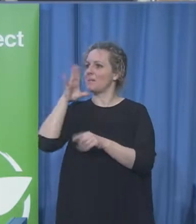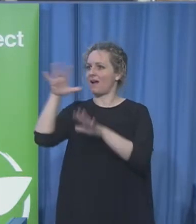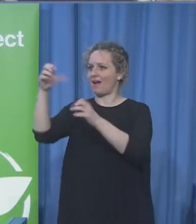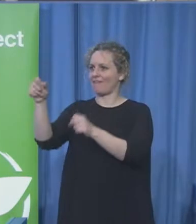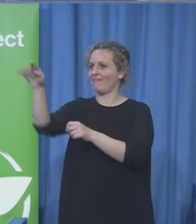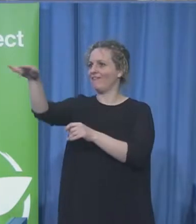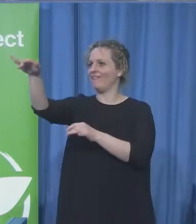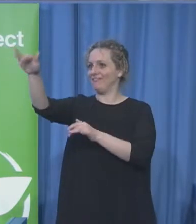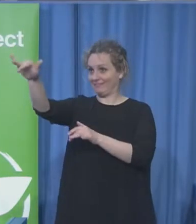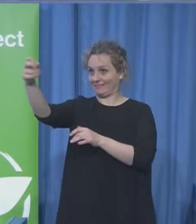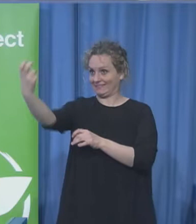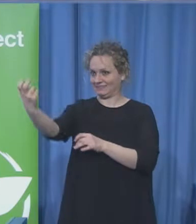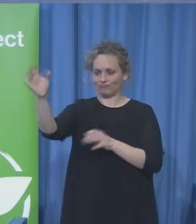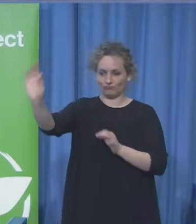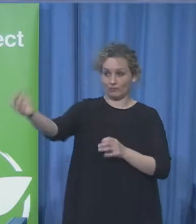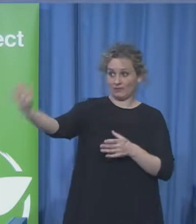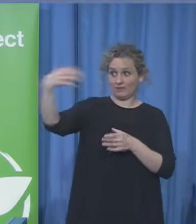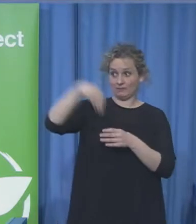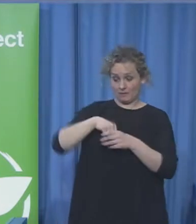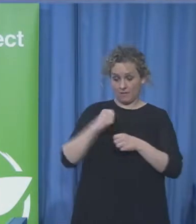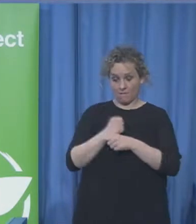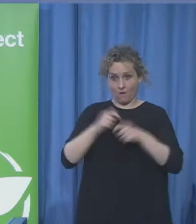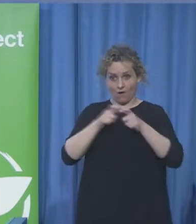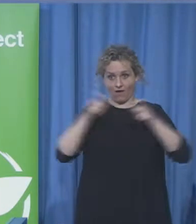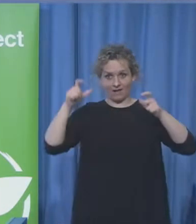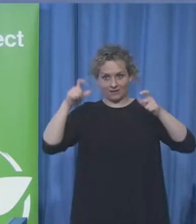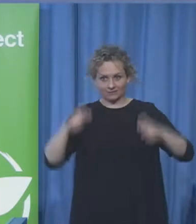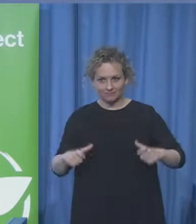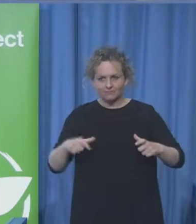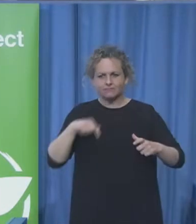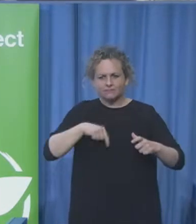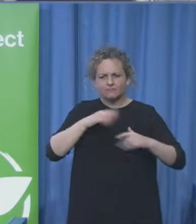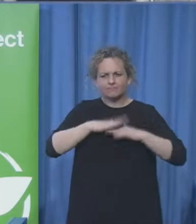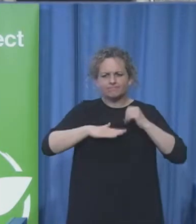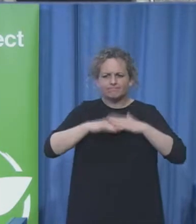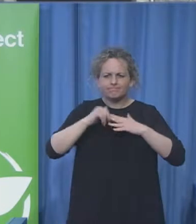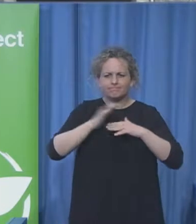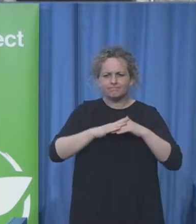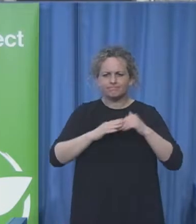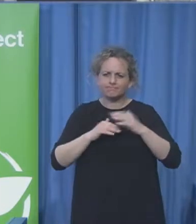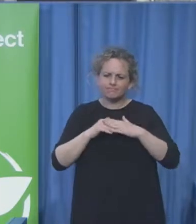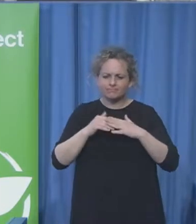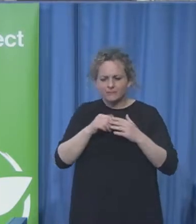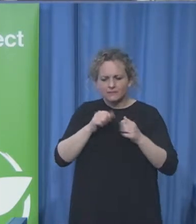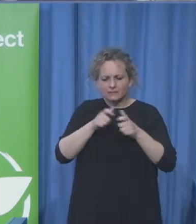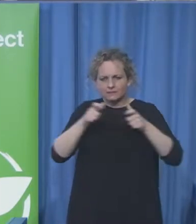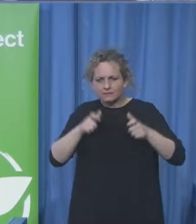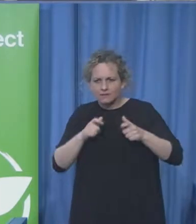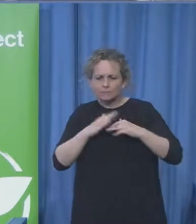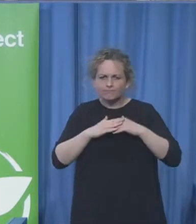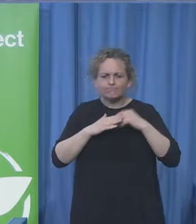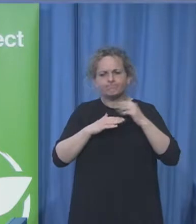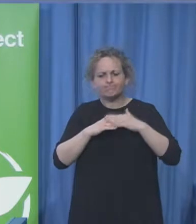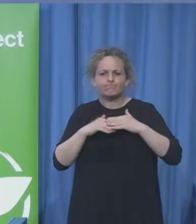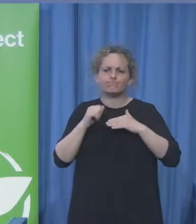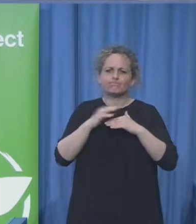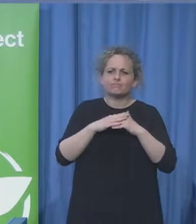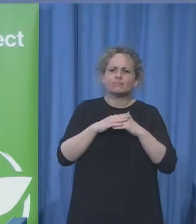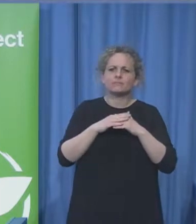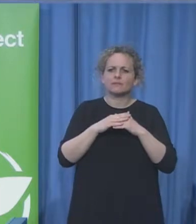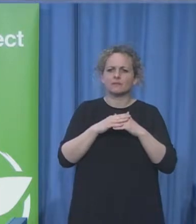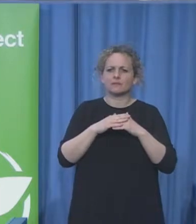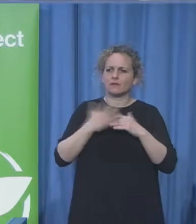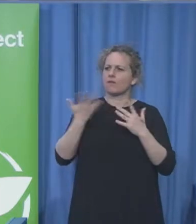like building up this beautiful center we now have in the outsides of Quito's capital, Tumbaco.